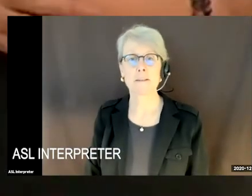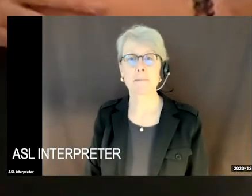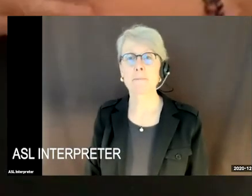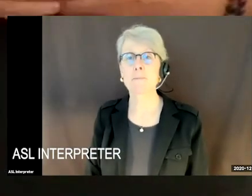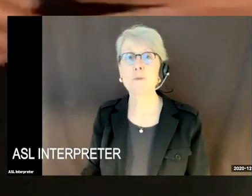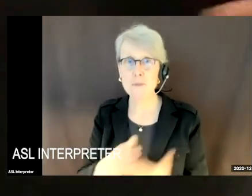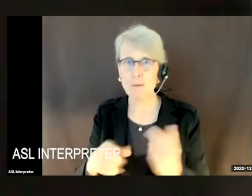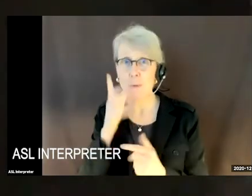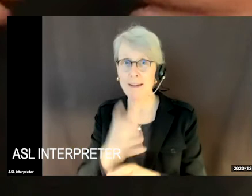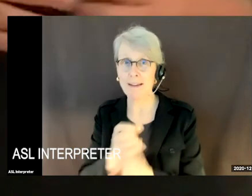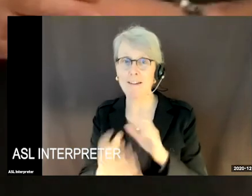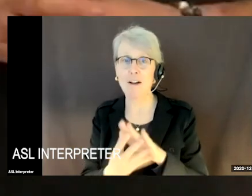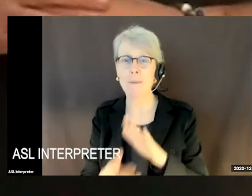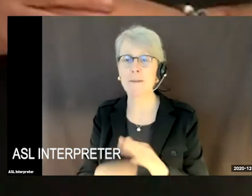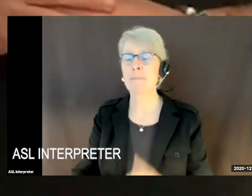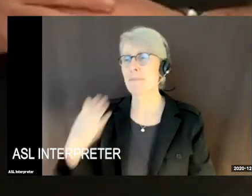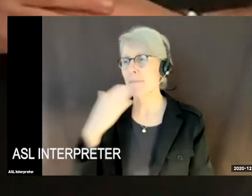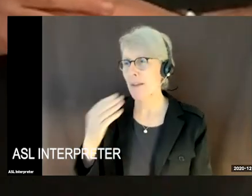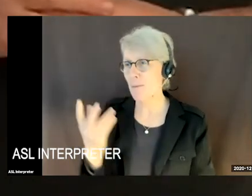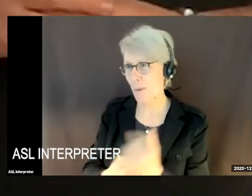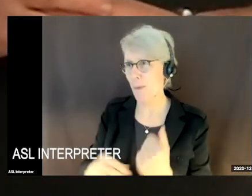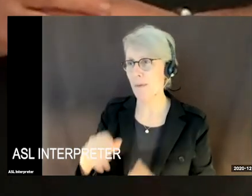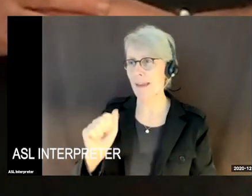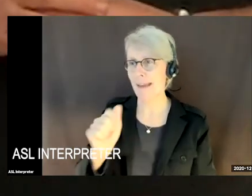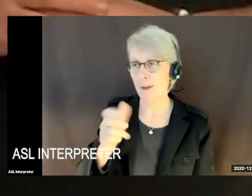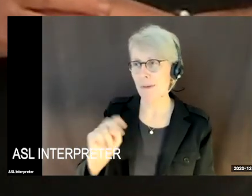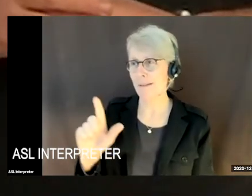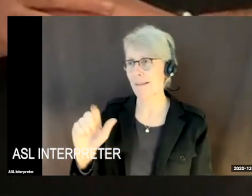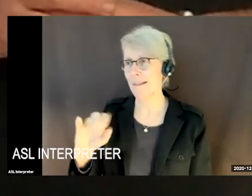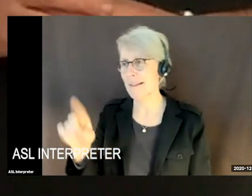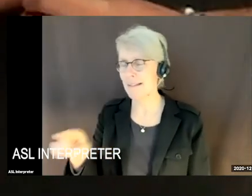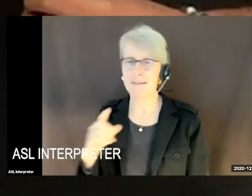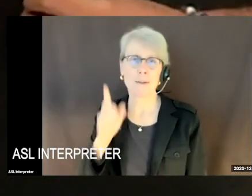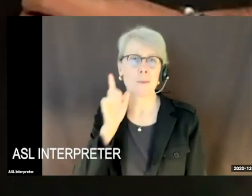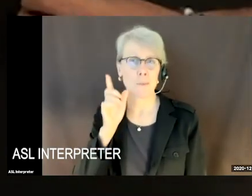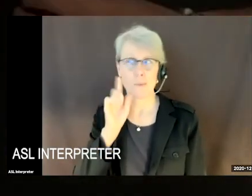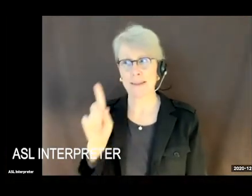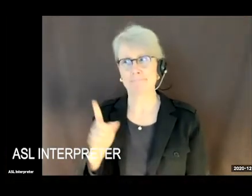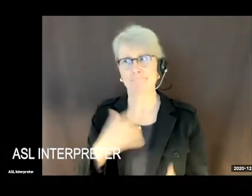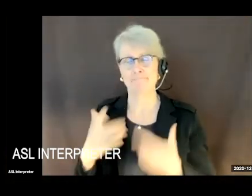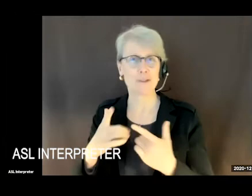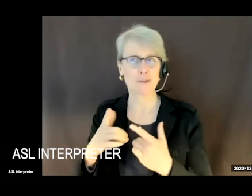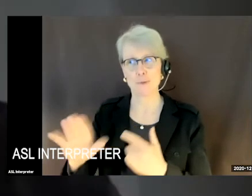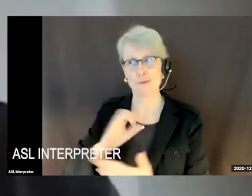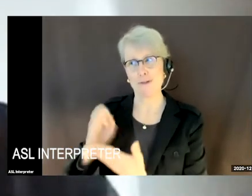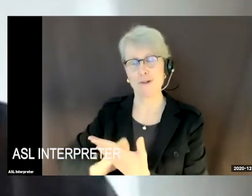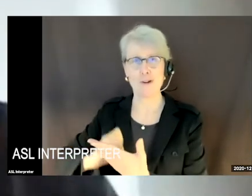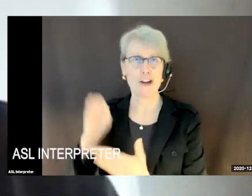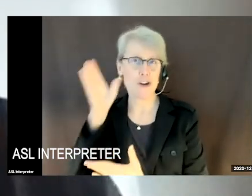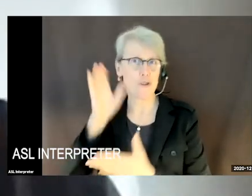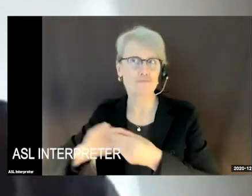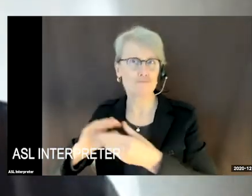and they will come to you. So people will get copies of the graphics. So much, Liz and